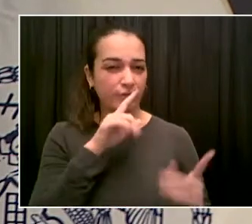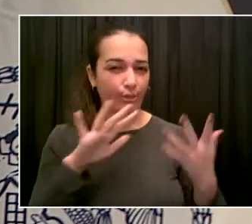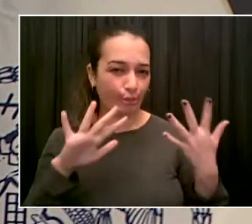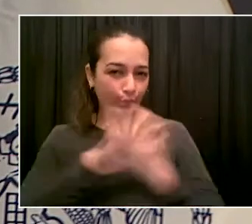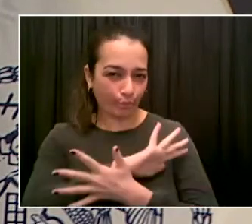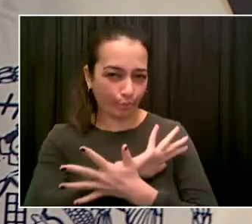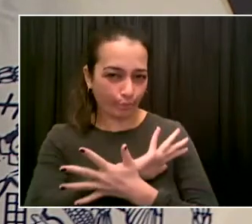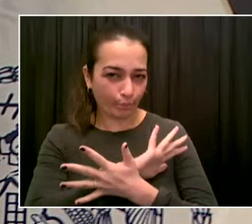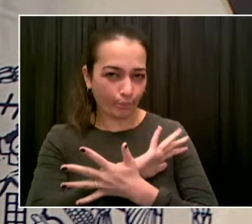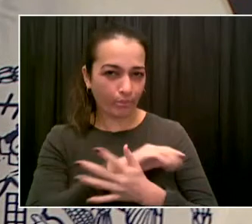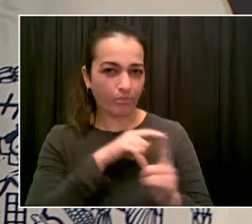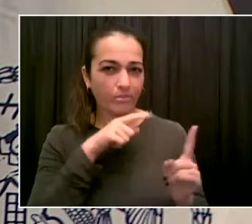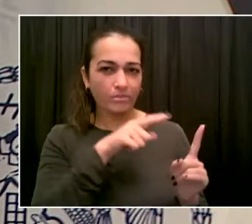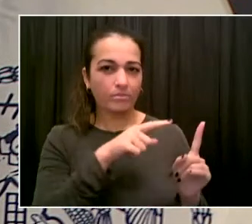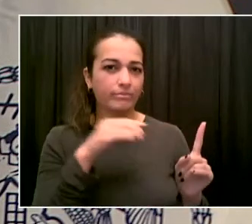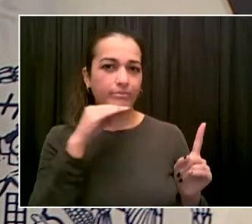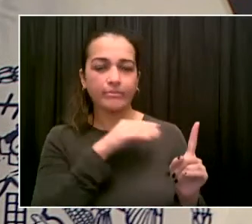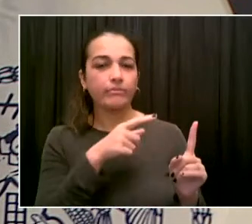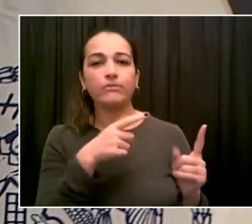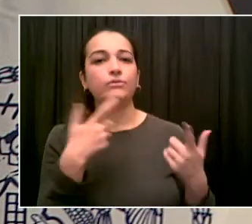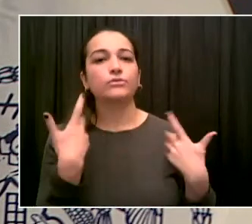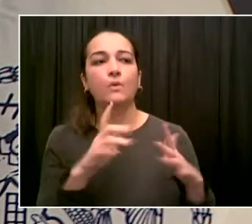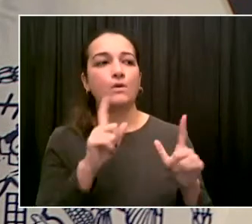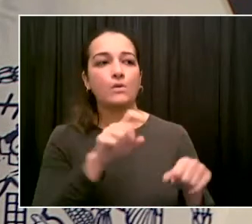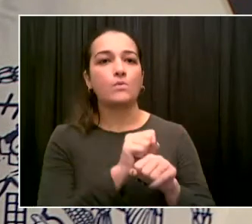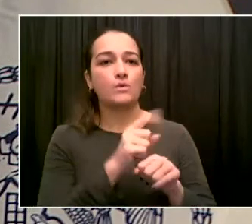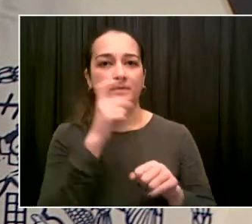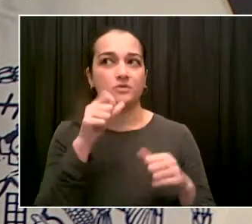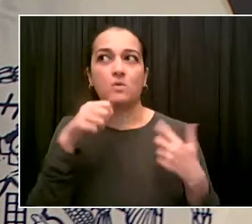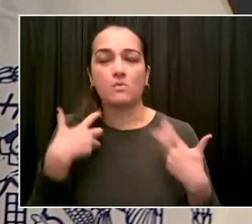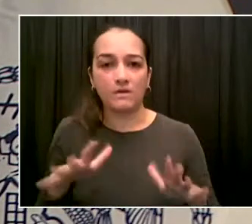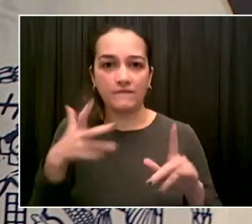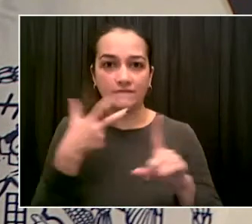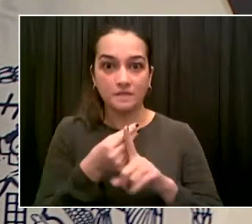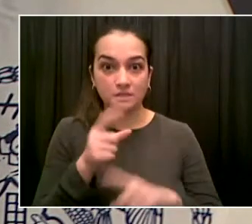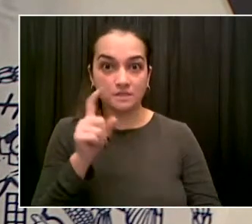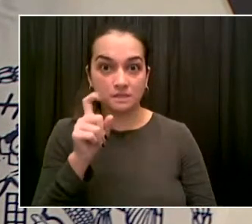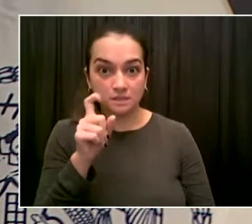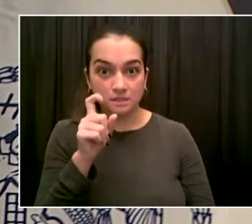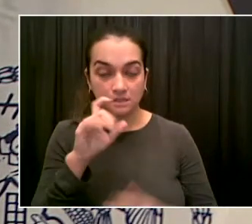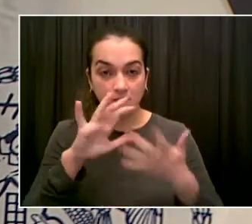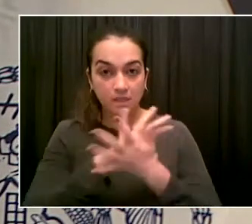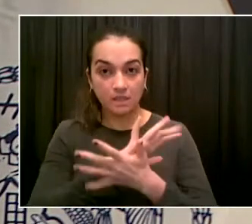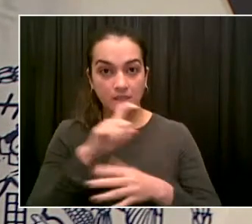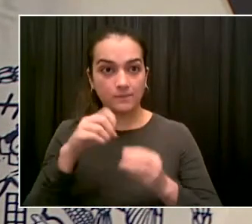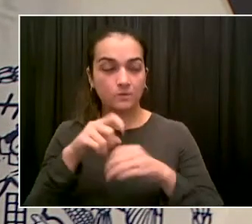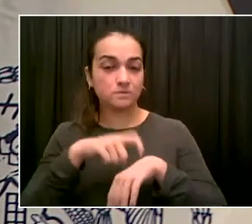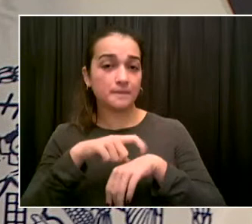Courtney, to your last point, no, we're not seeing that trend elsewhere to the best of my knowledge.